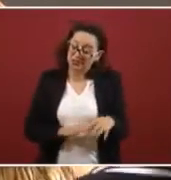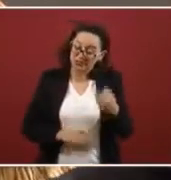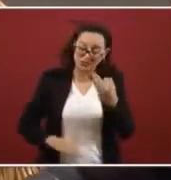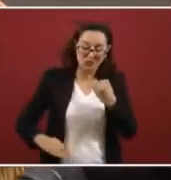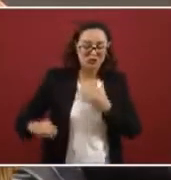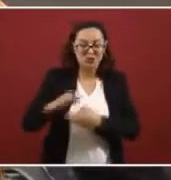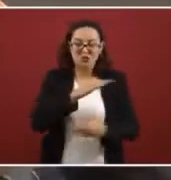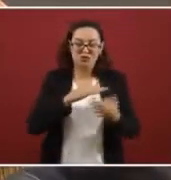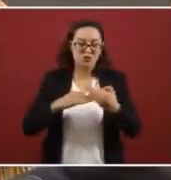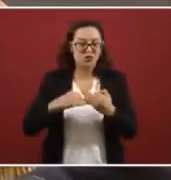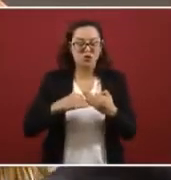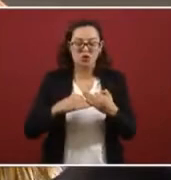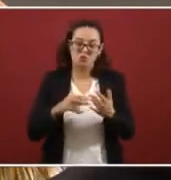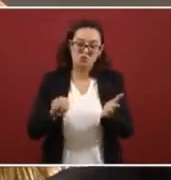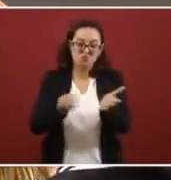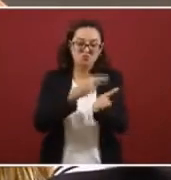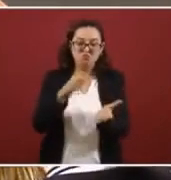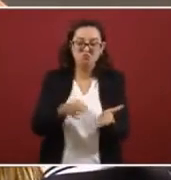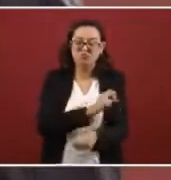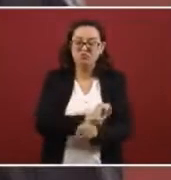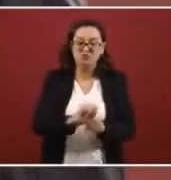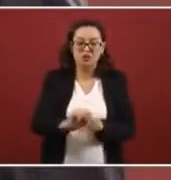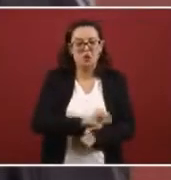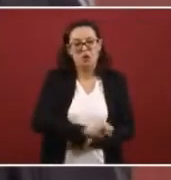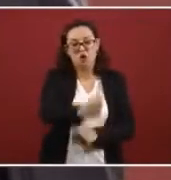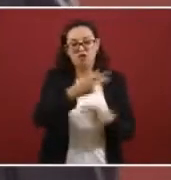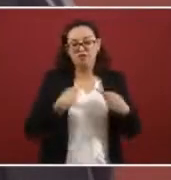sign it. They were just lower